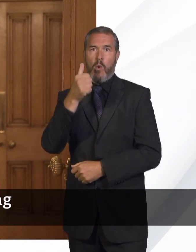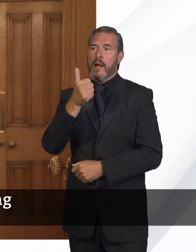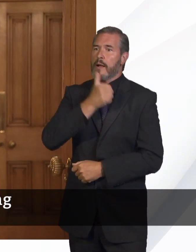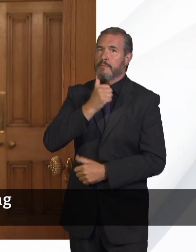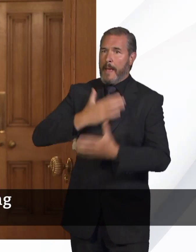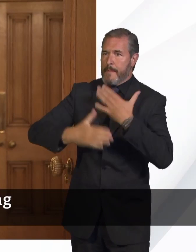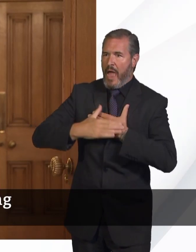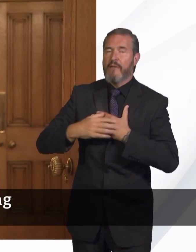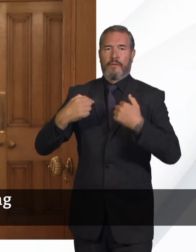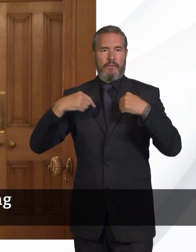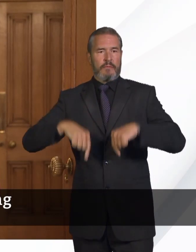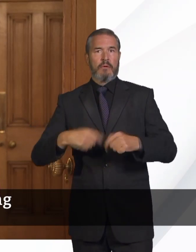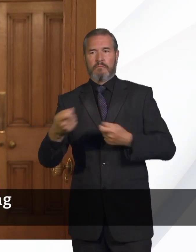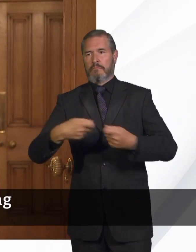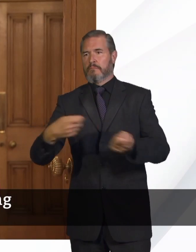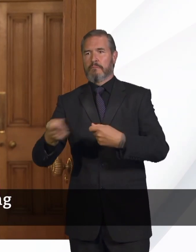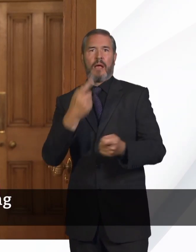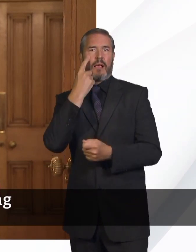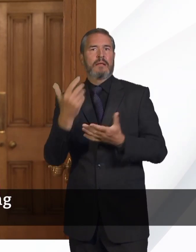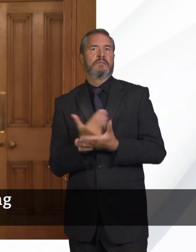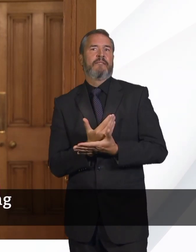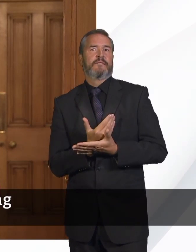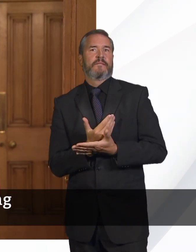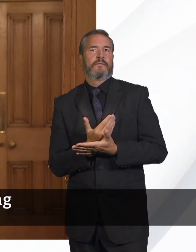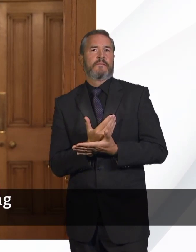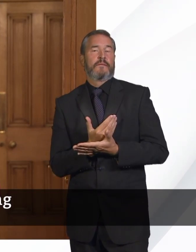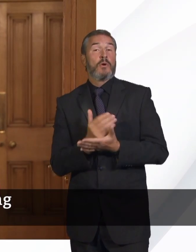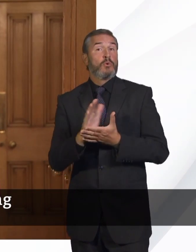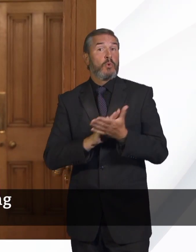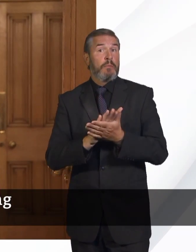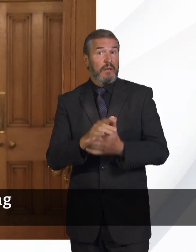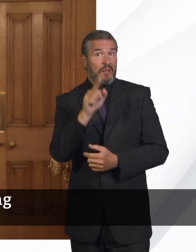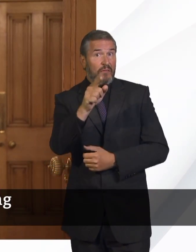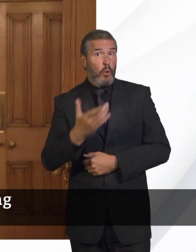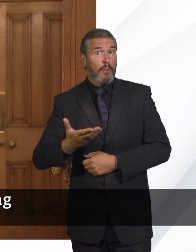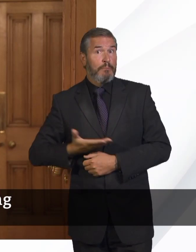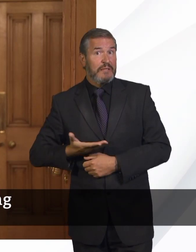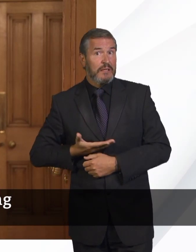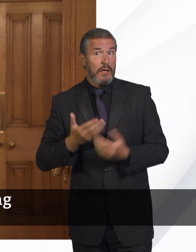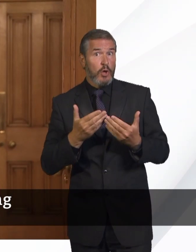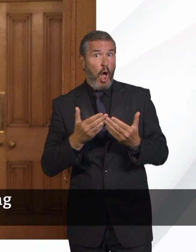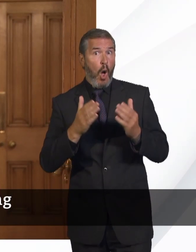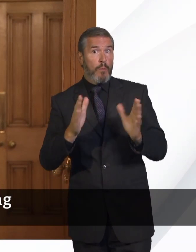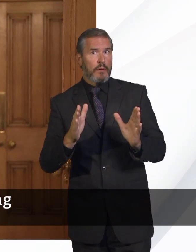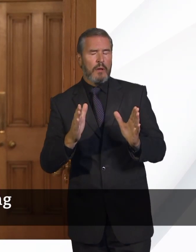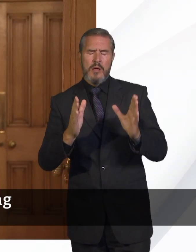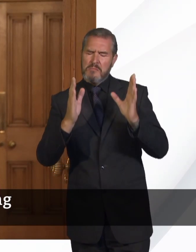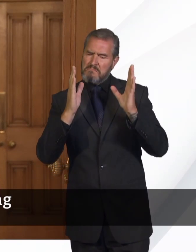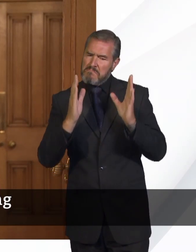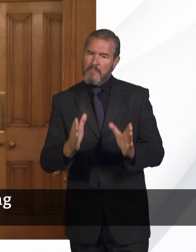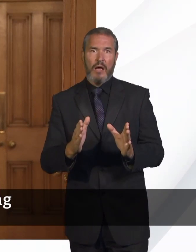customers that they are opening safely. This means any business that is open must complete